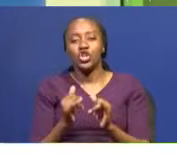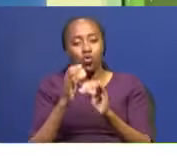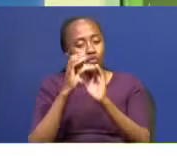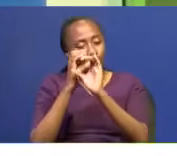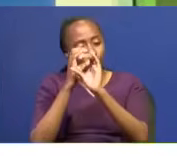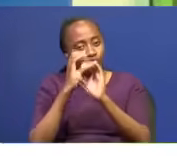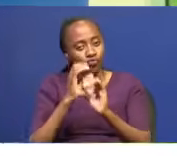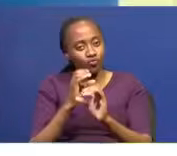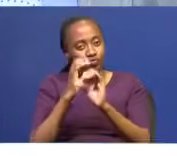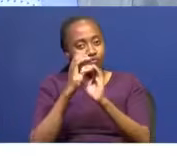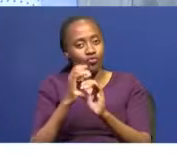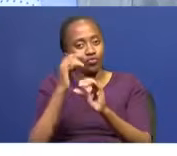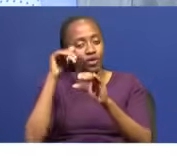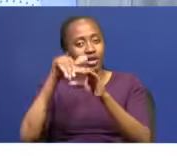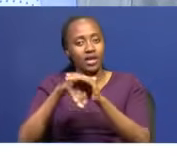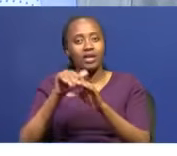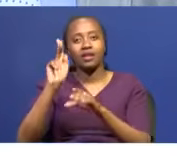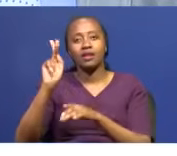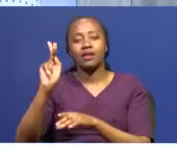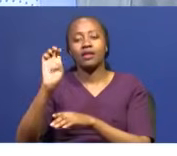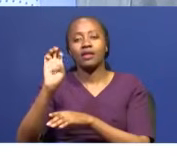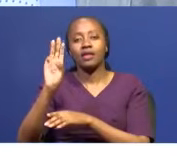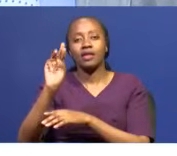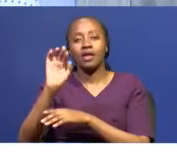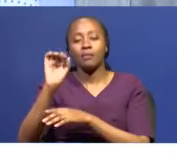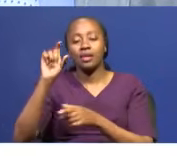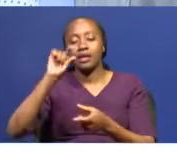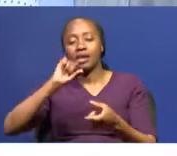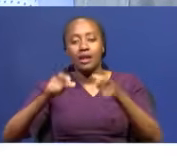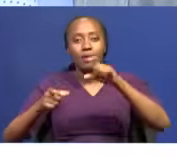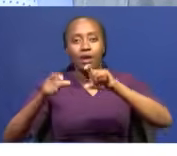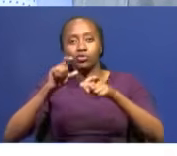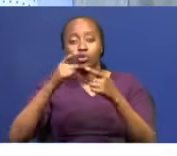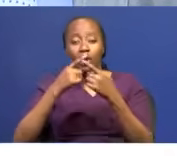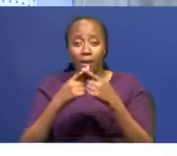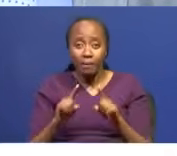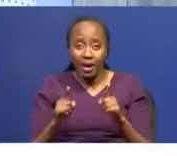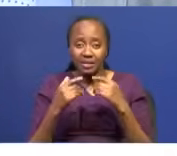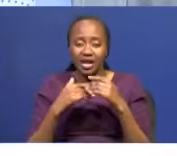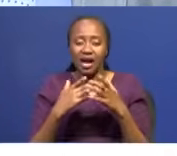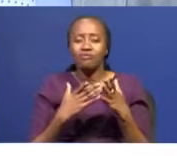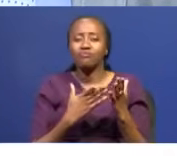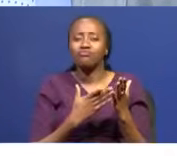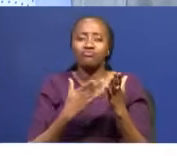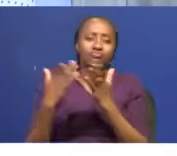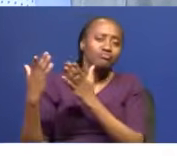KEMRI headquarters in Nairobi. The test used to be sent to South Africa,